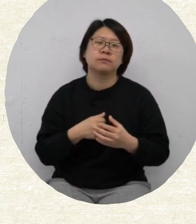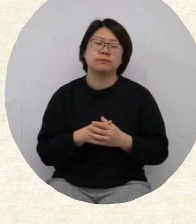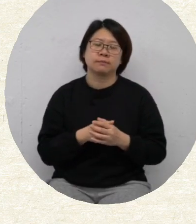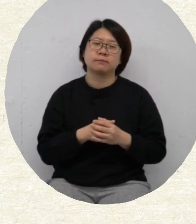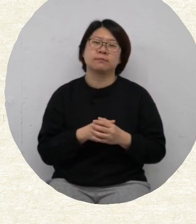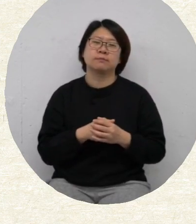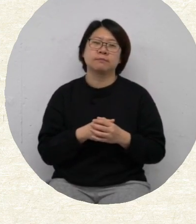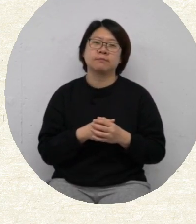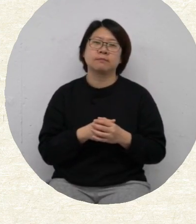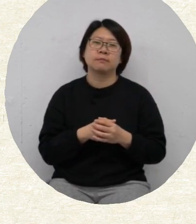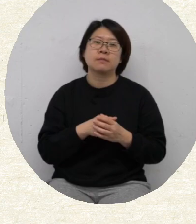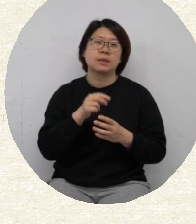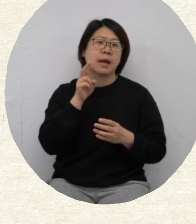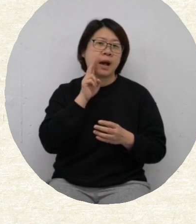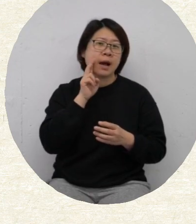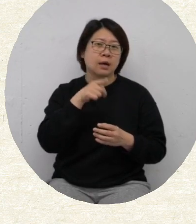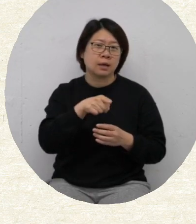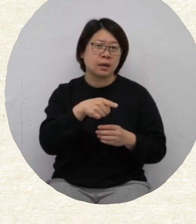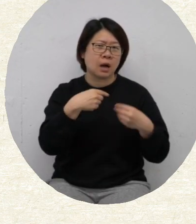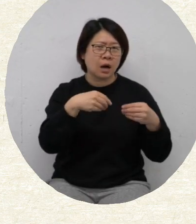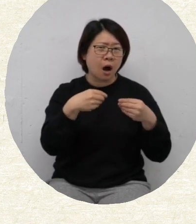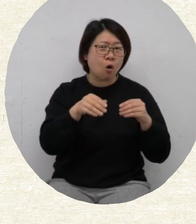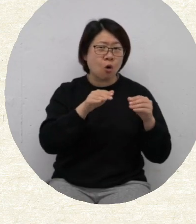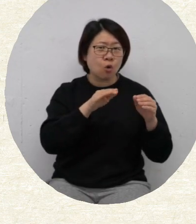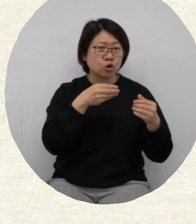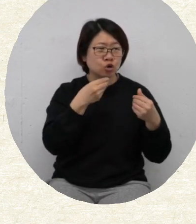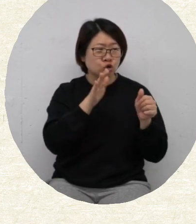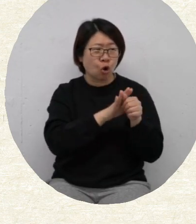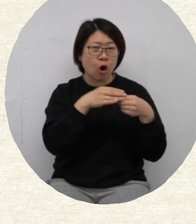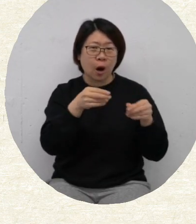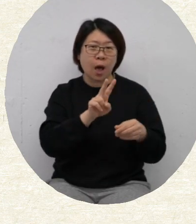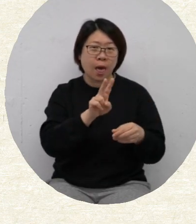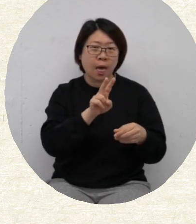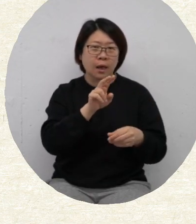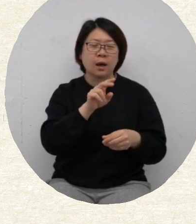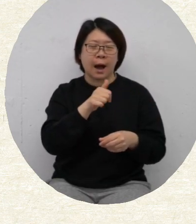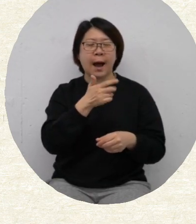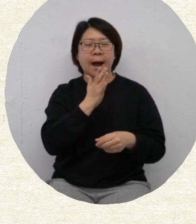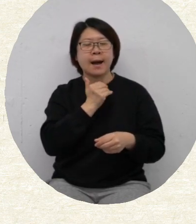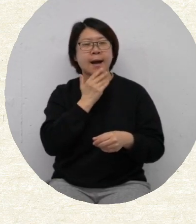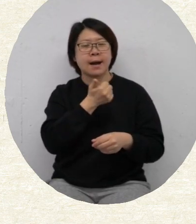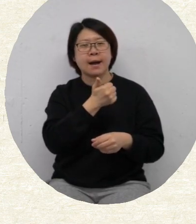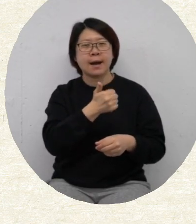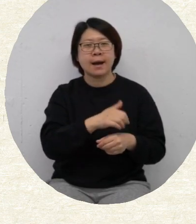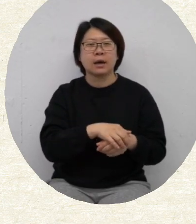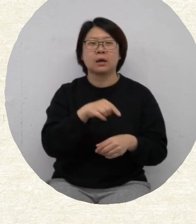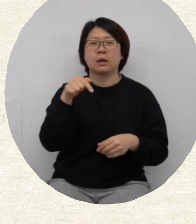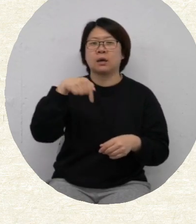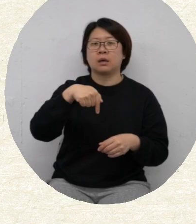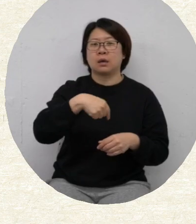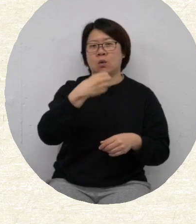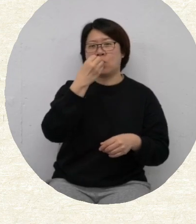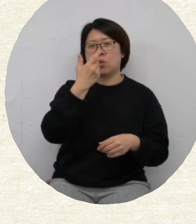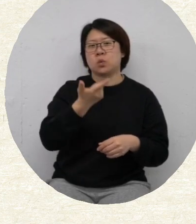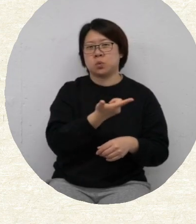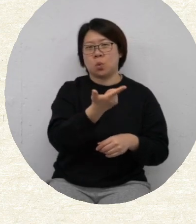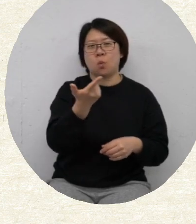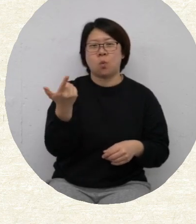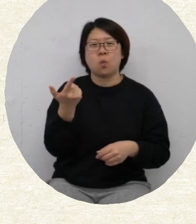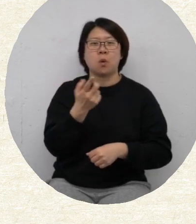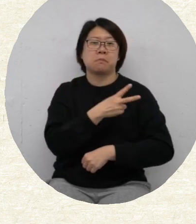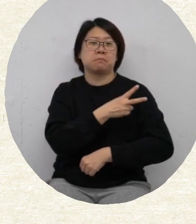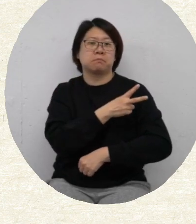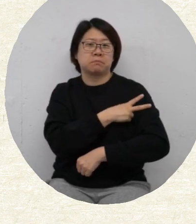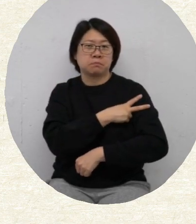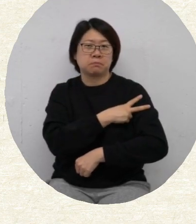teaching TAs, teaching. Yes. Students. Yeah. Yeah. Because in Hong Kong these days,